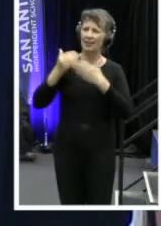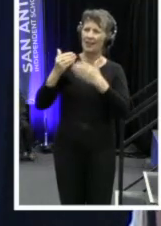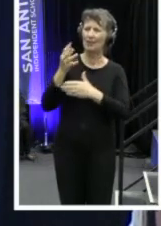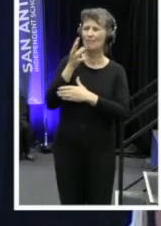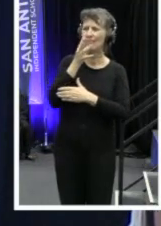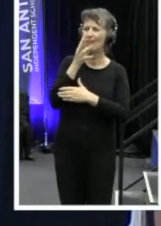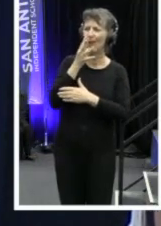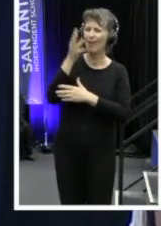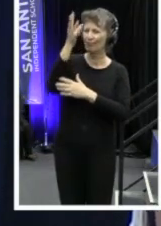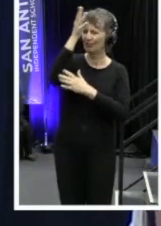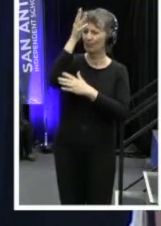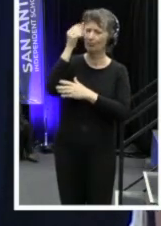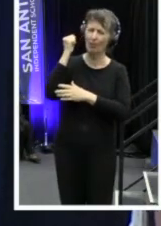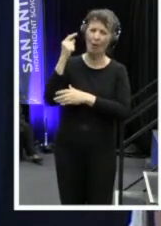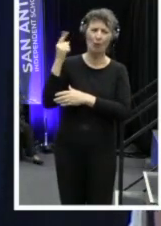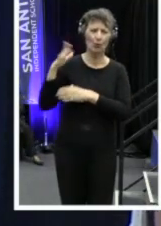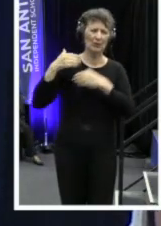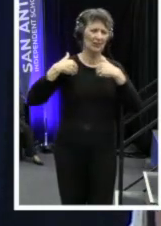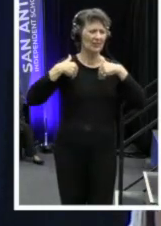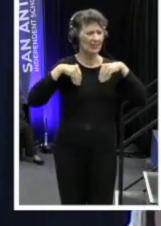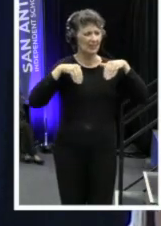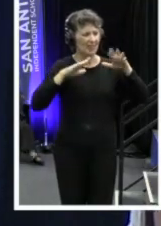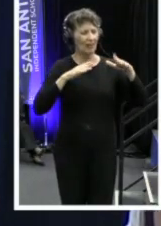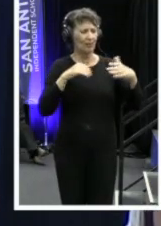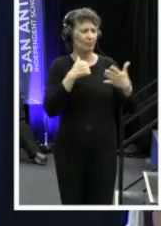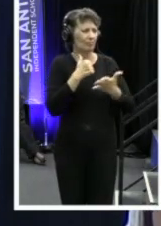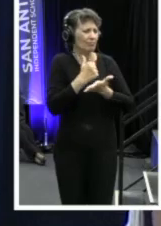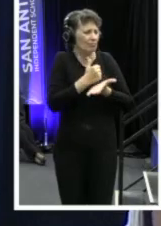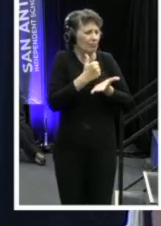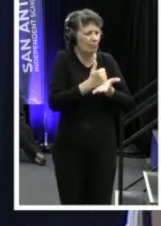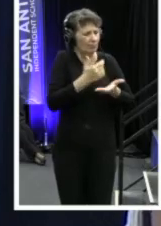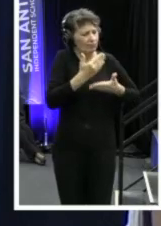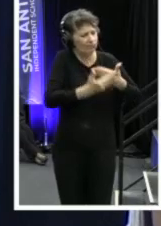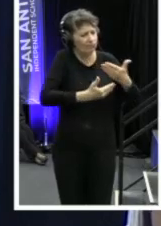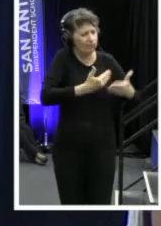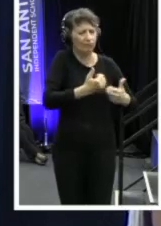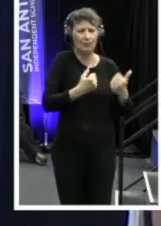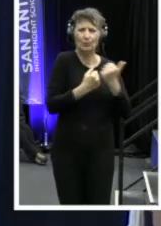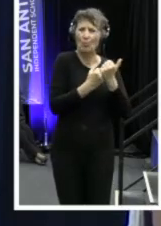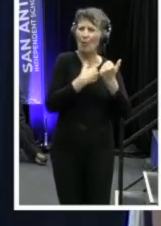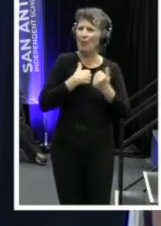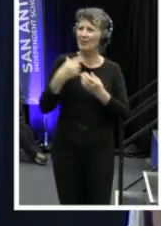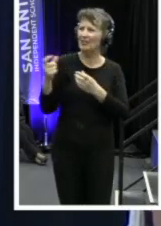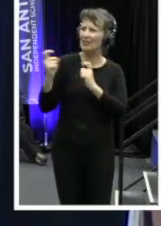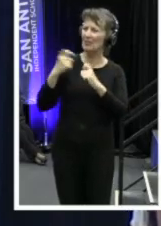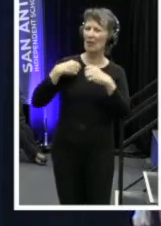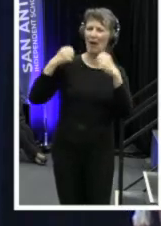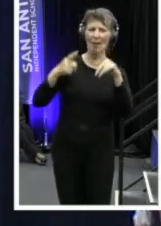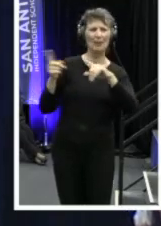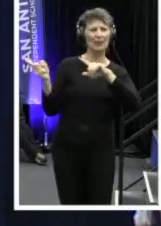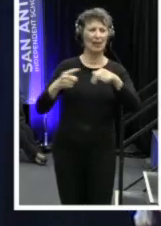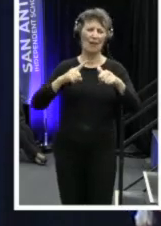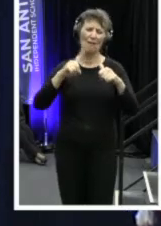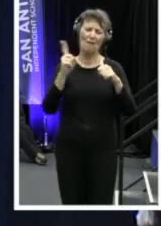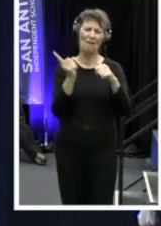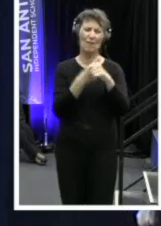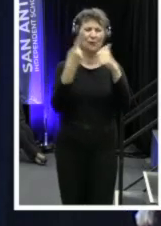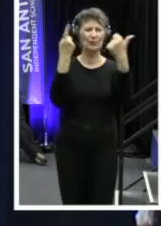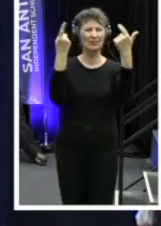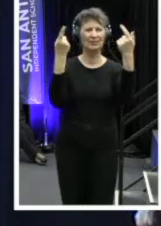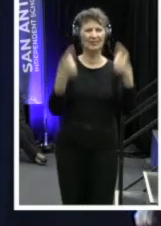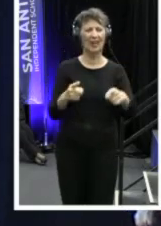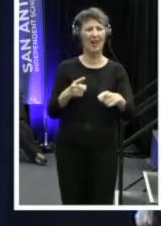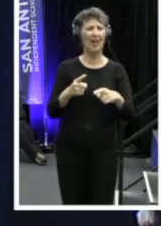and Dad, for all of the sacrifices that you made in order to support me and for giving me the opportunity to be a first-generation college